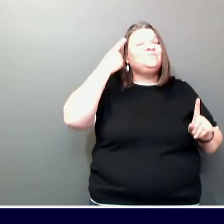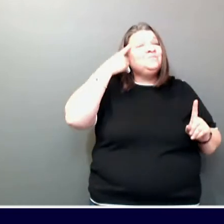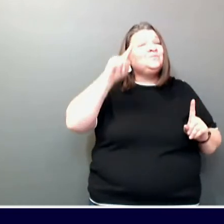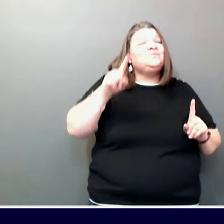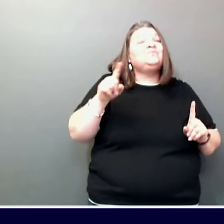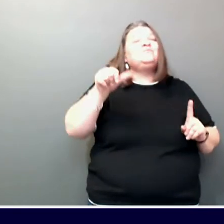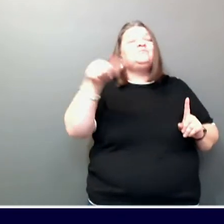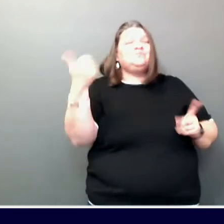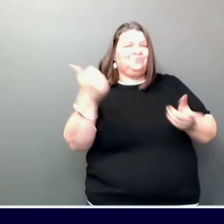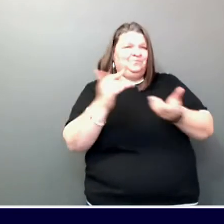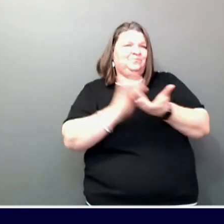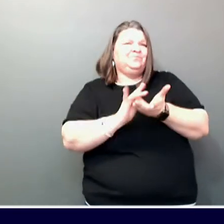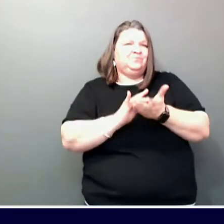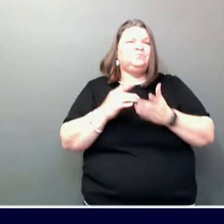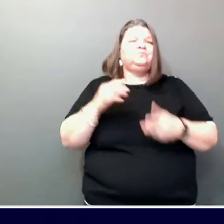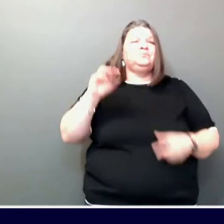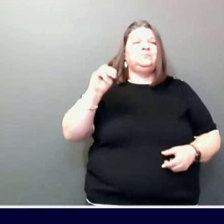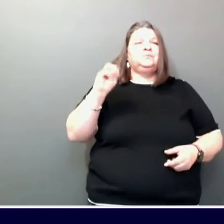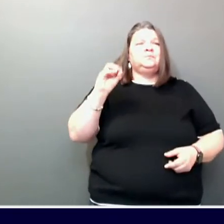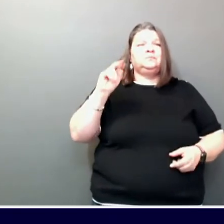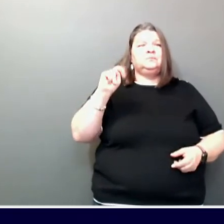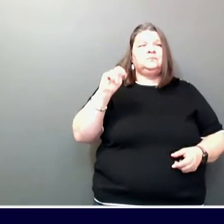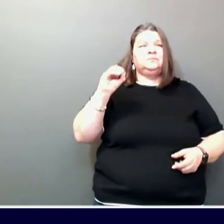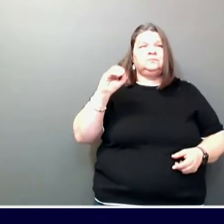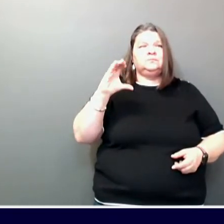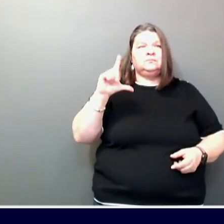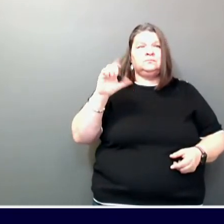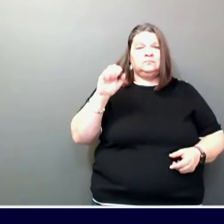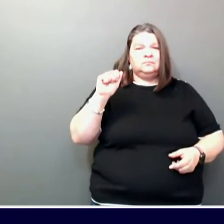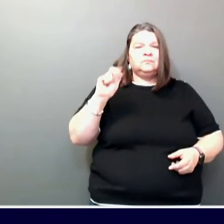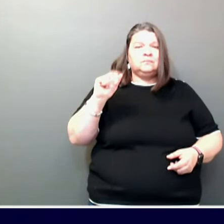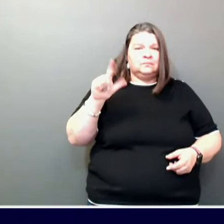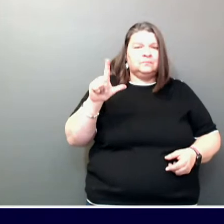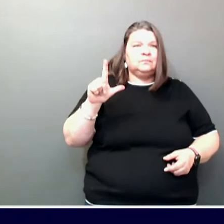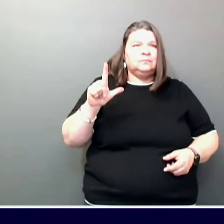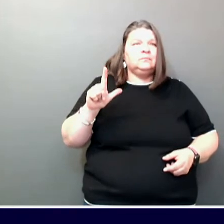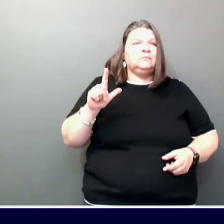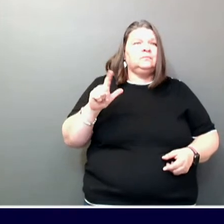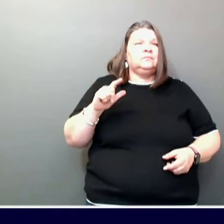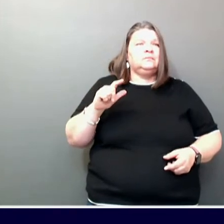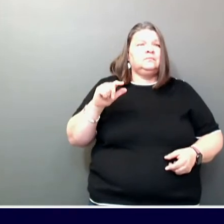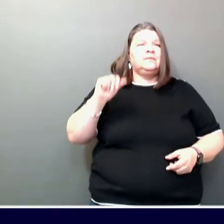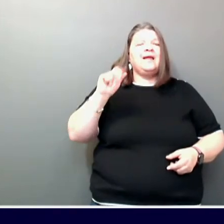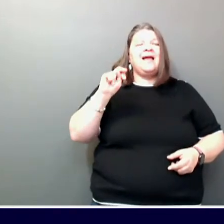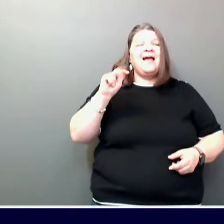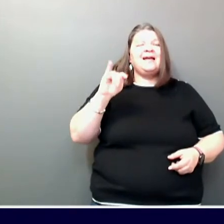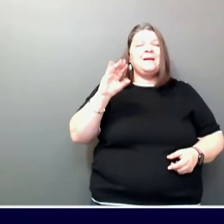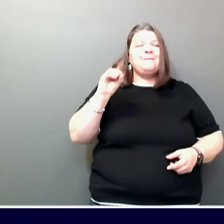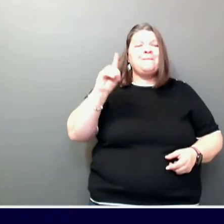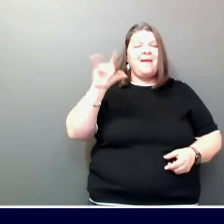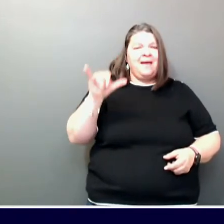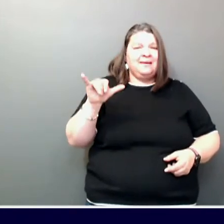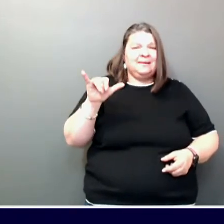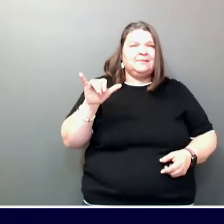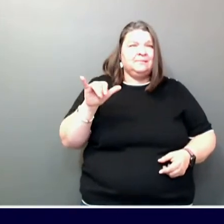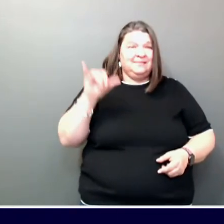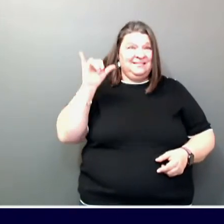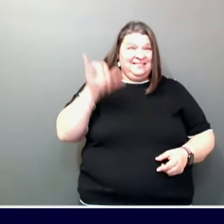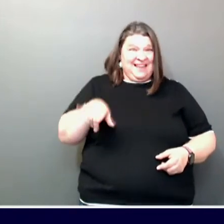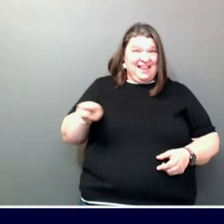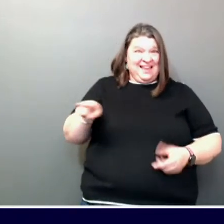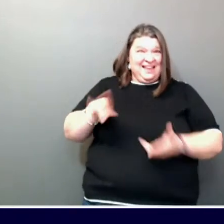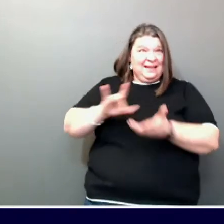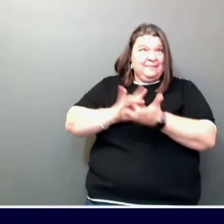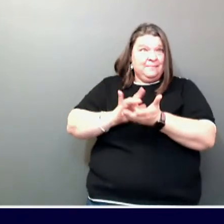by the unpronounceable name bevtelovimab. Yes, I definitely practiced that. And Maine is going to be